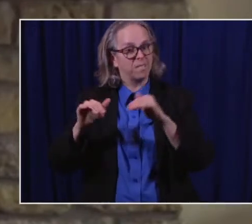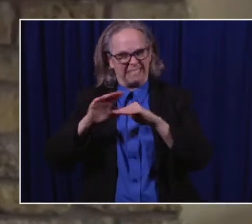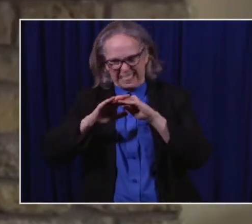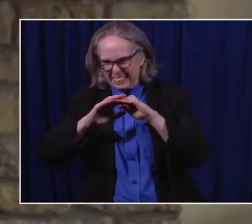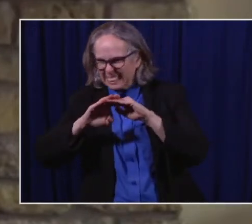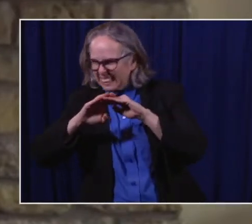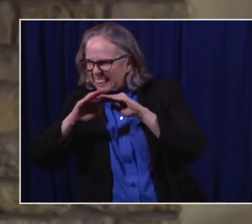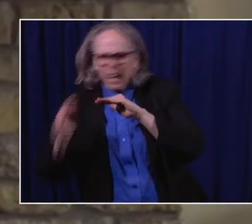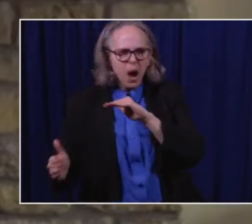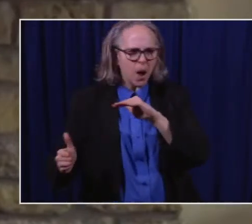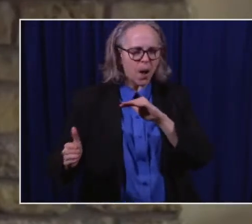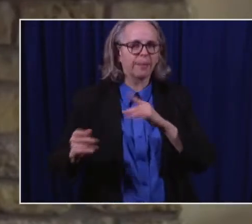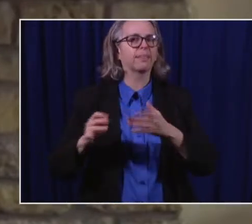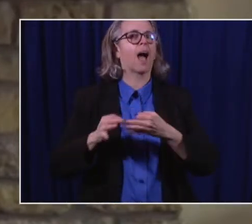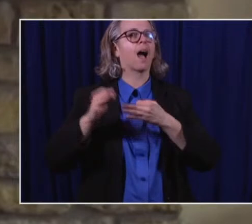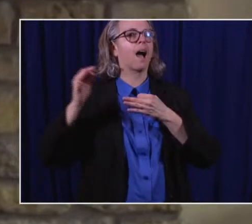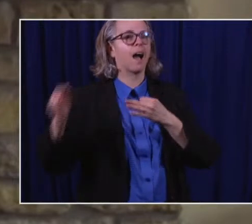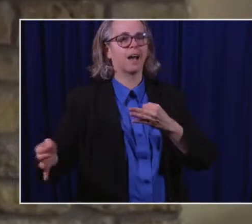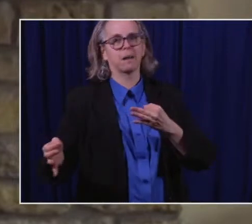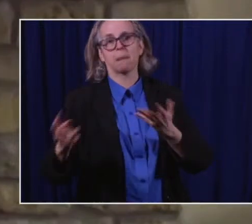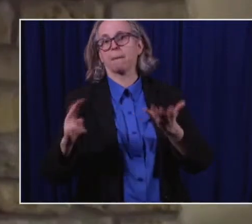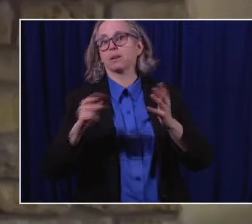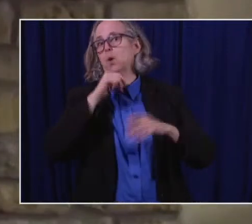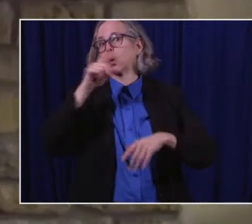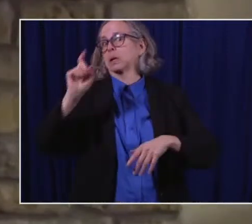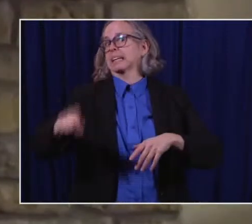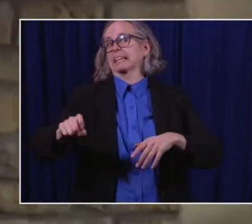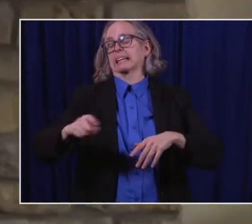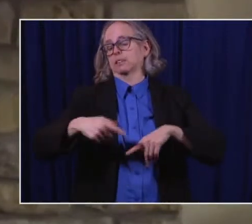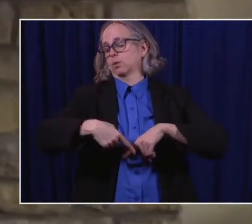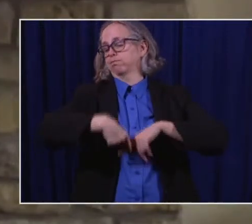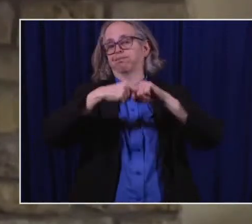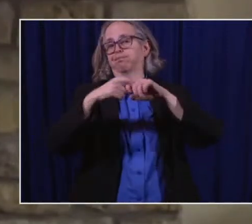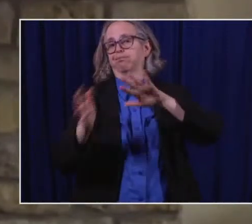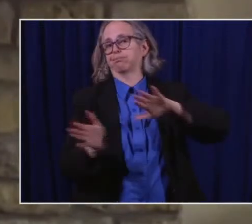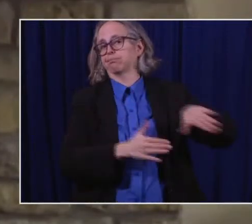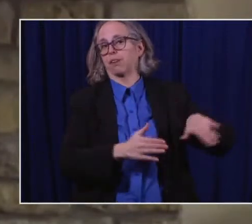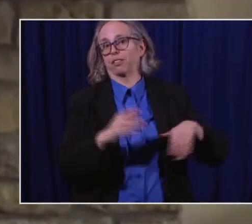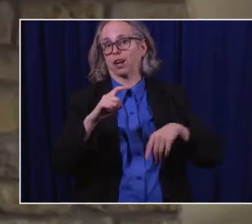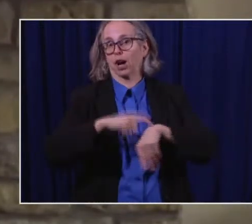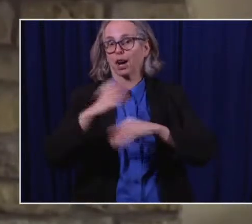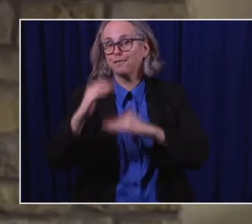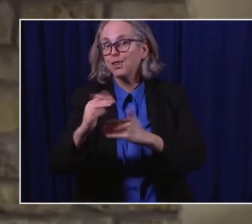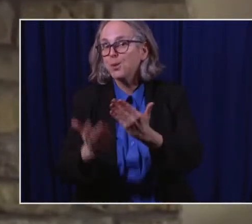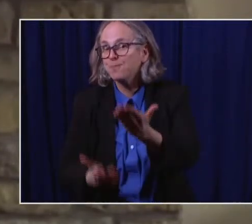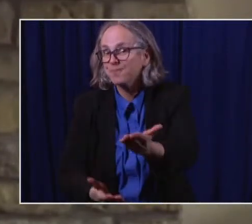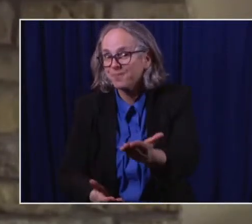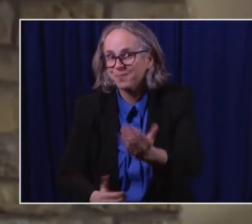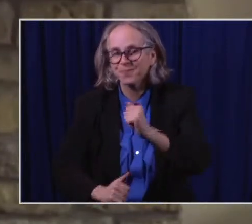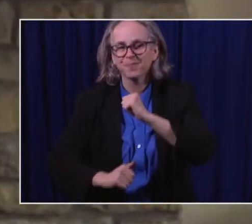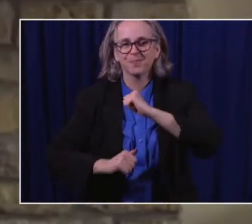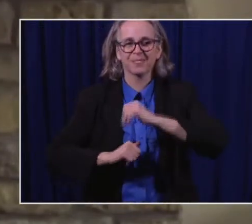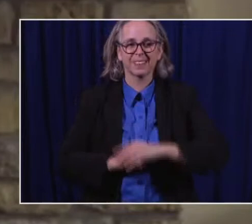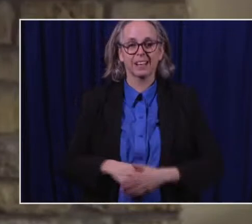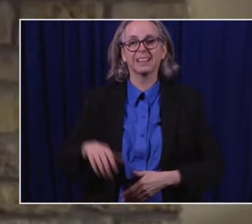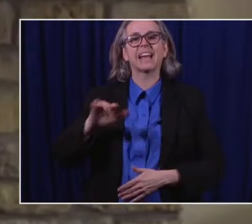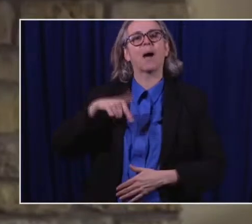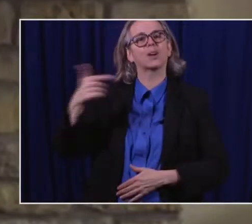midnight curfew or to eliminate the curfew completely. Lieutenant Governor.